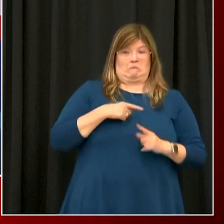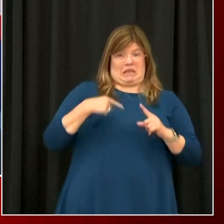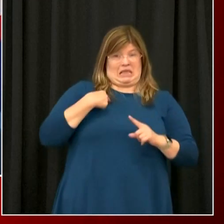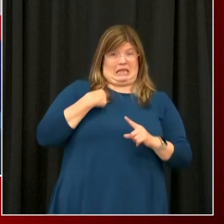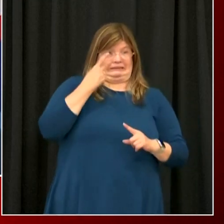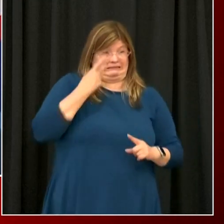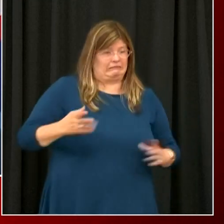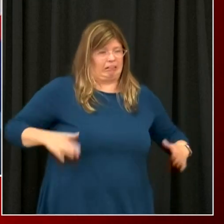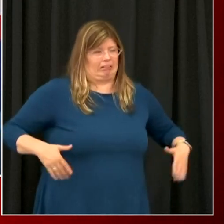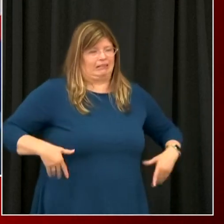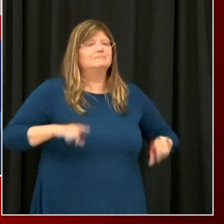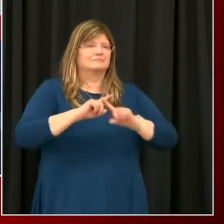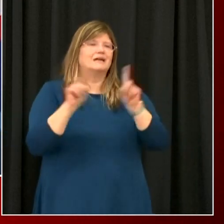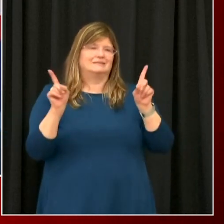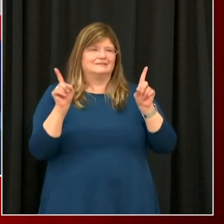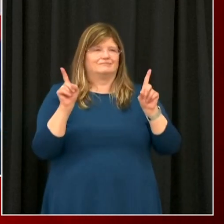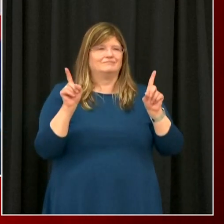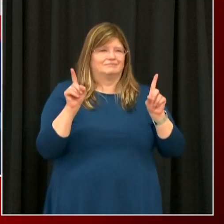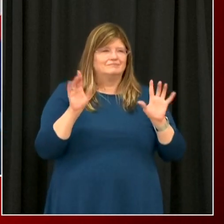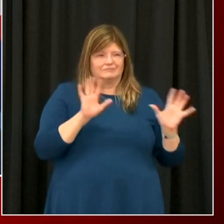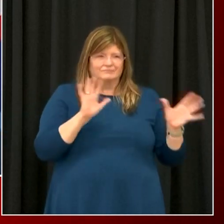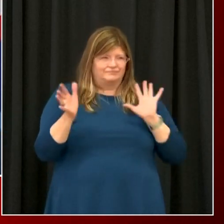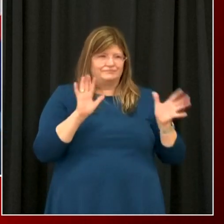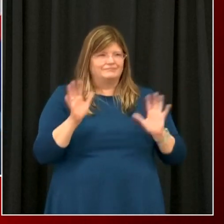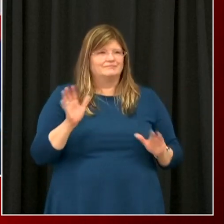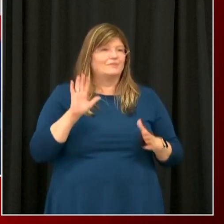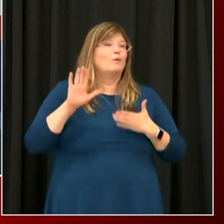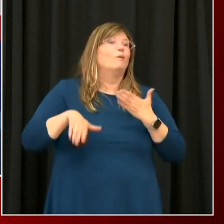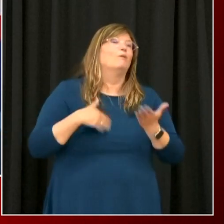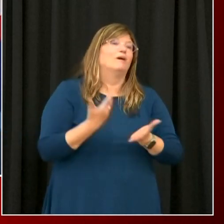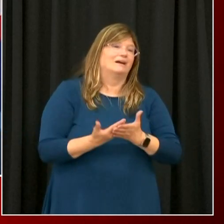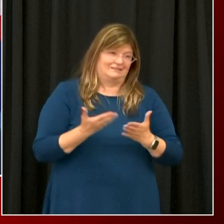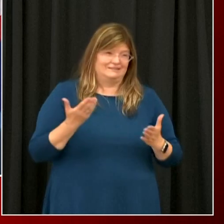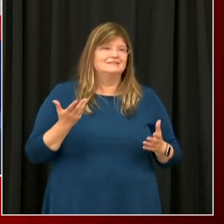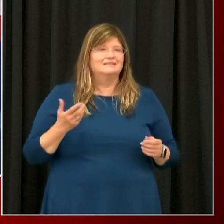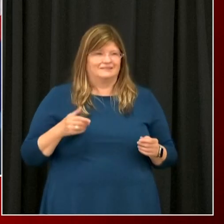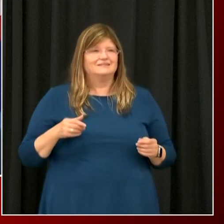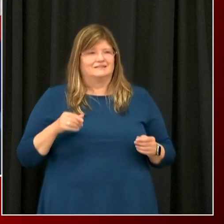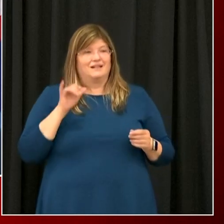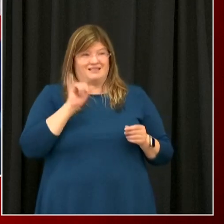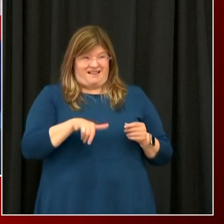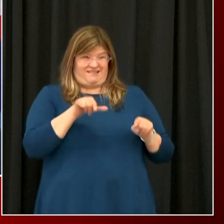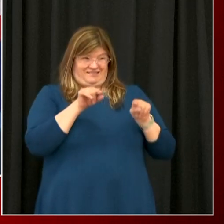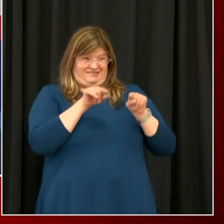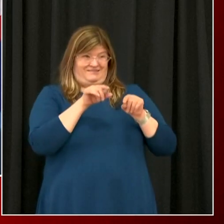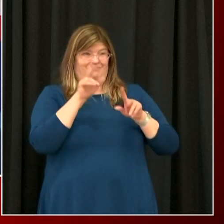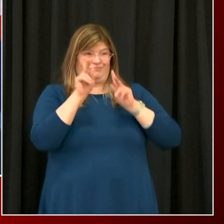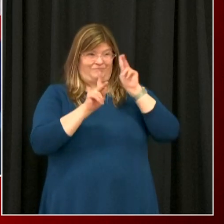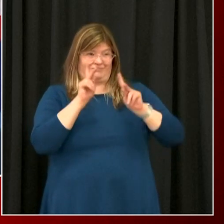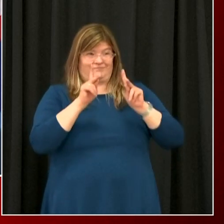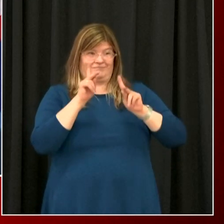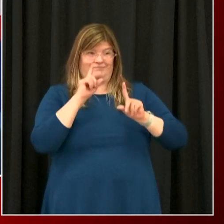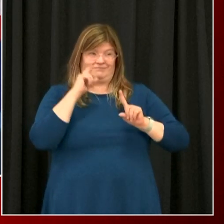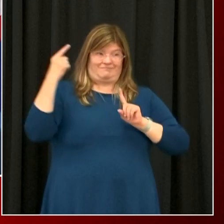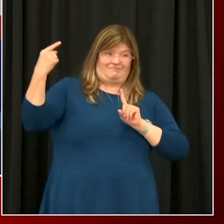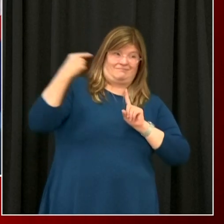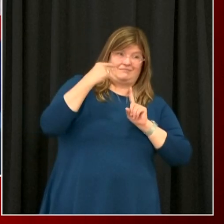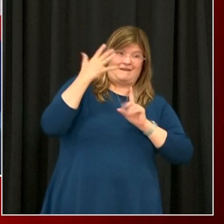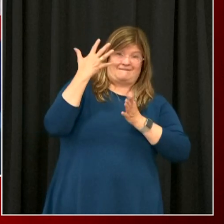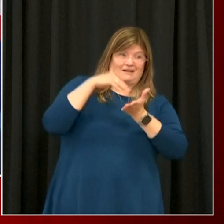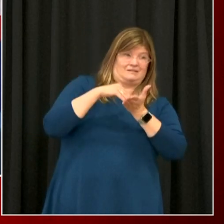But I lost my train of thought. But all of them are he told me, or under his command. Did I answer your question? So they have been, your order